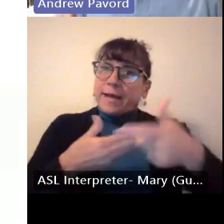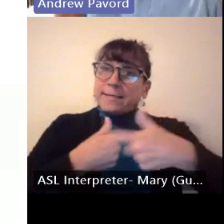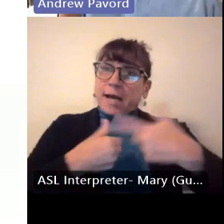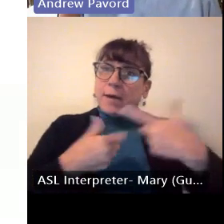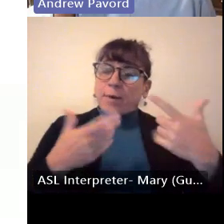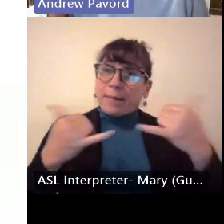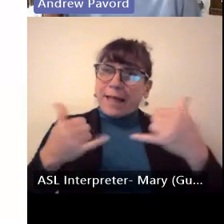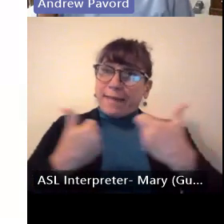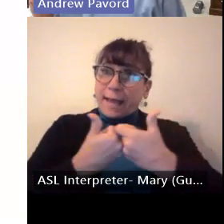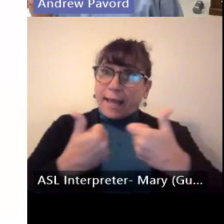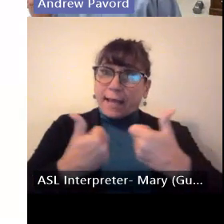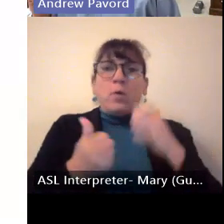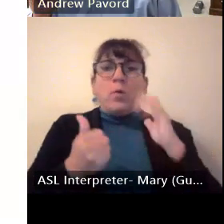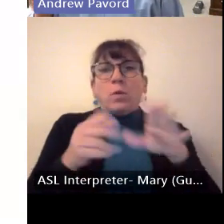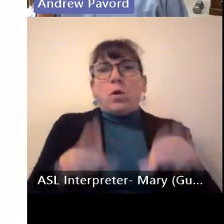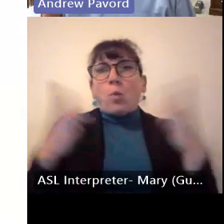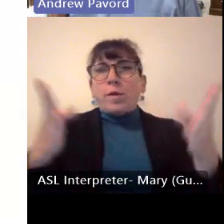everyone. And then